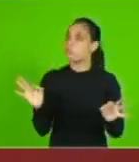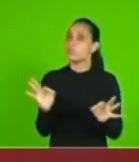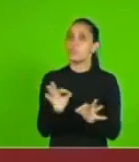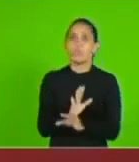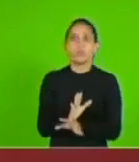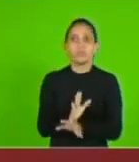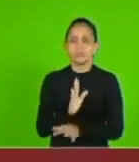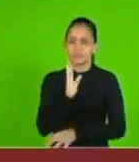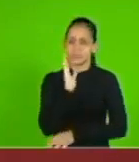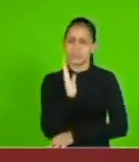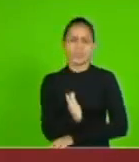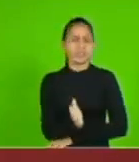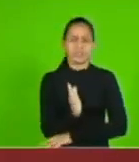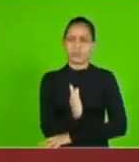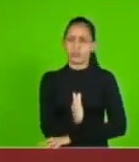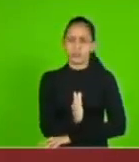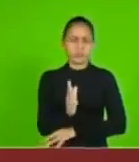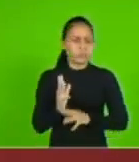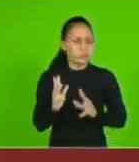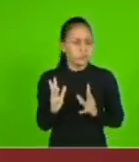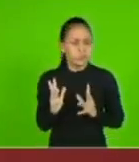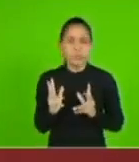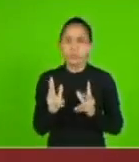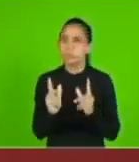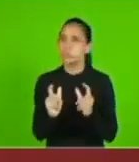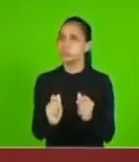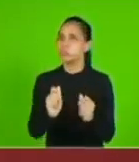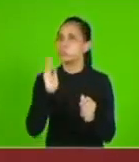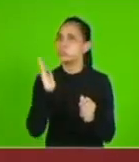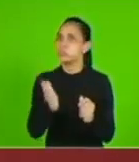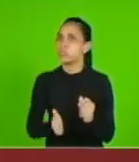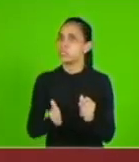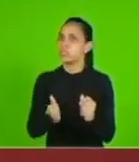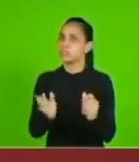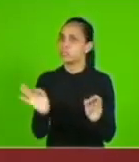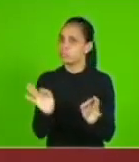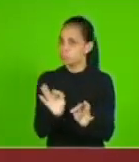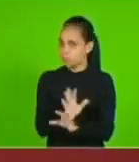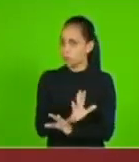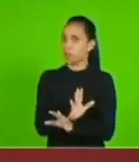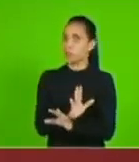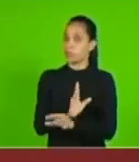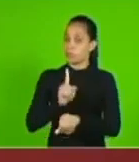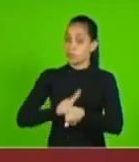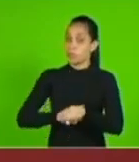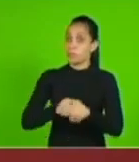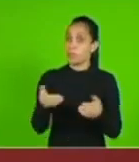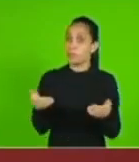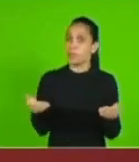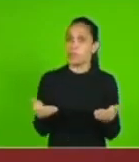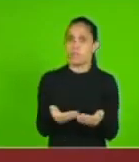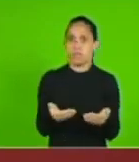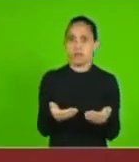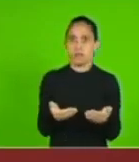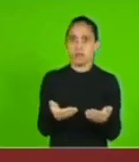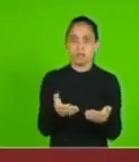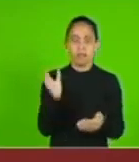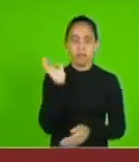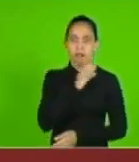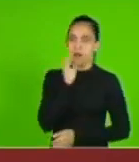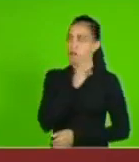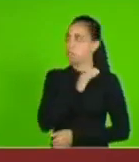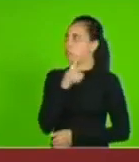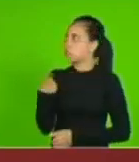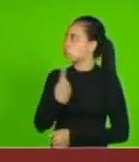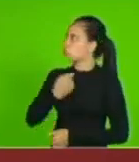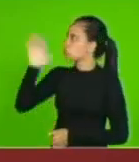is prepared. All things are already prepared. The moment in which we are living now